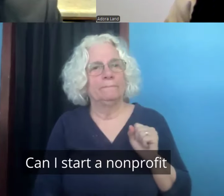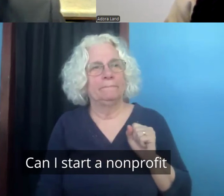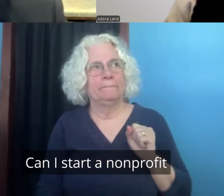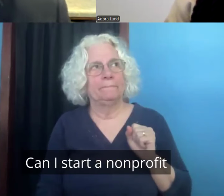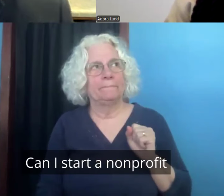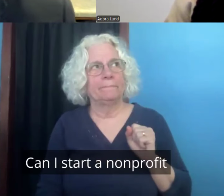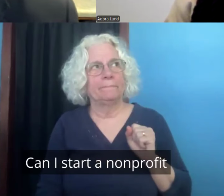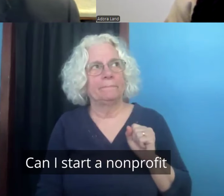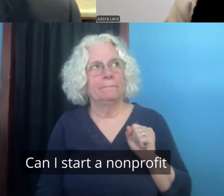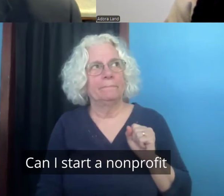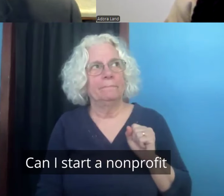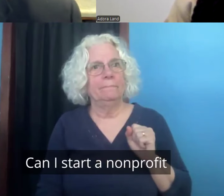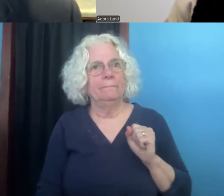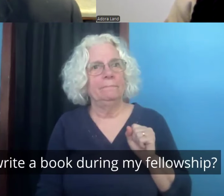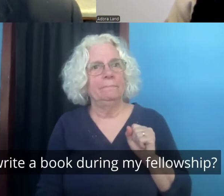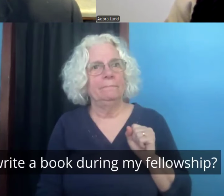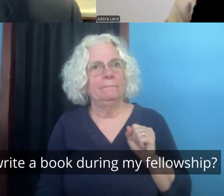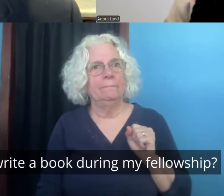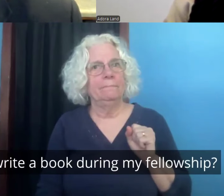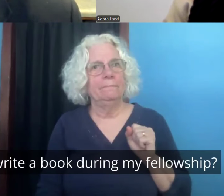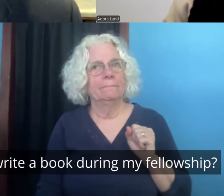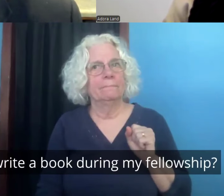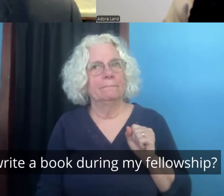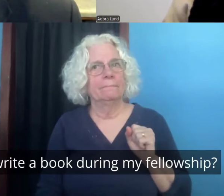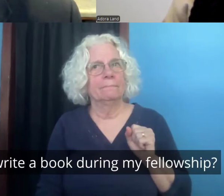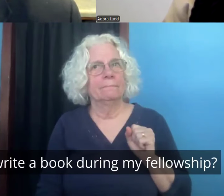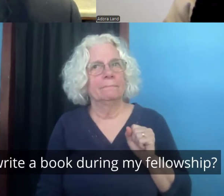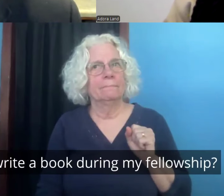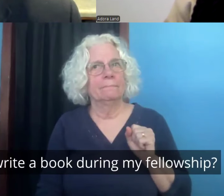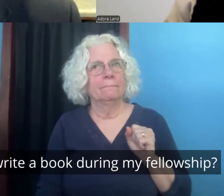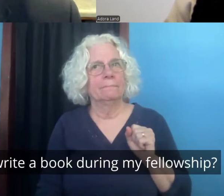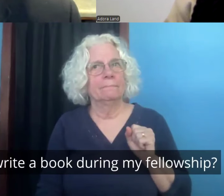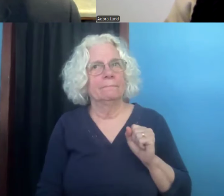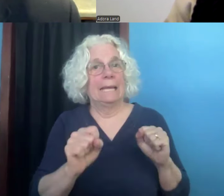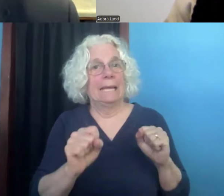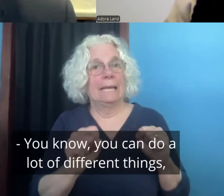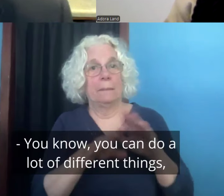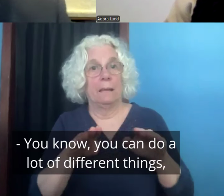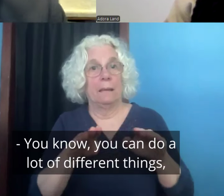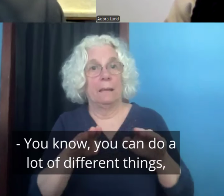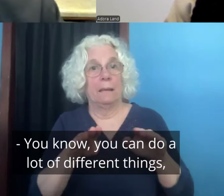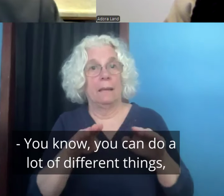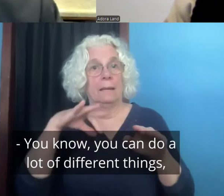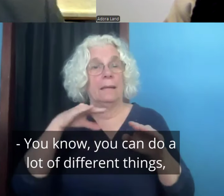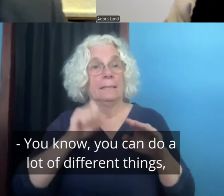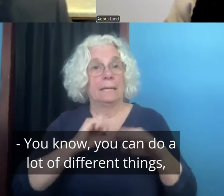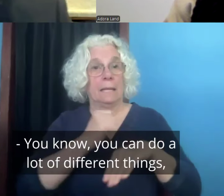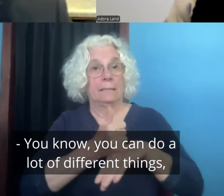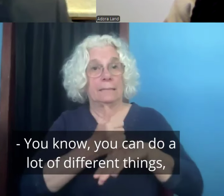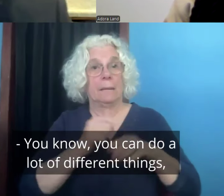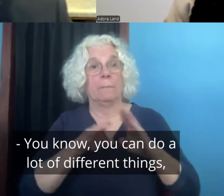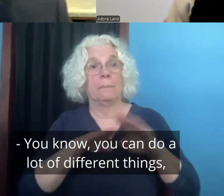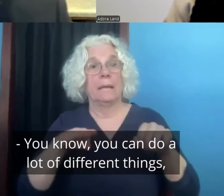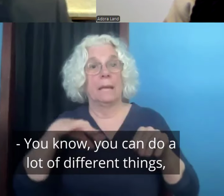Can I start a nonprofit or write a book during my fellowship? You can do a lot of